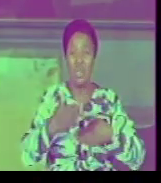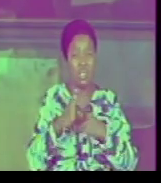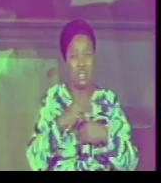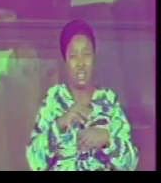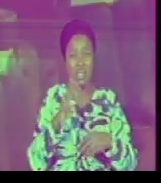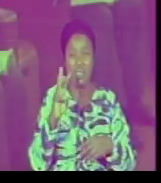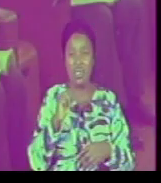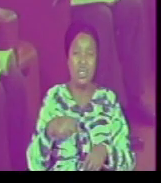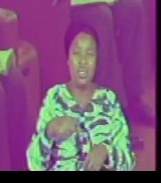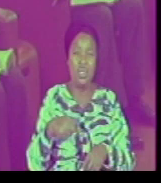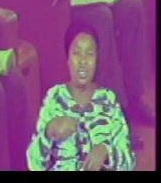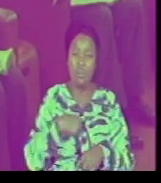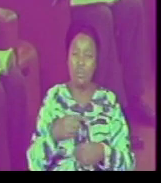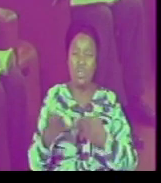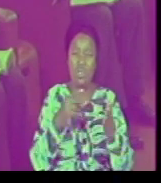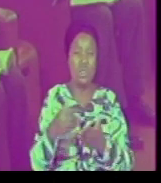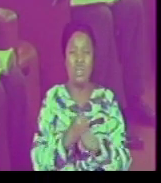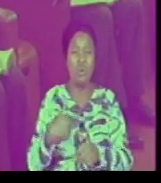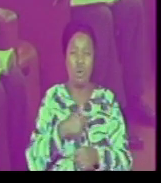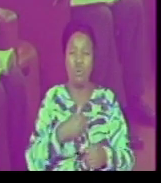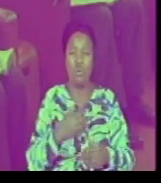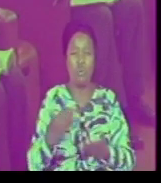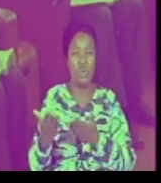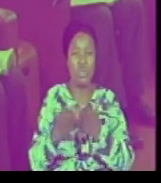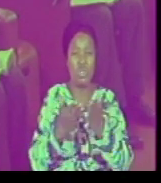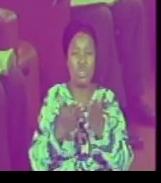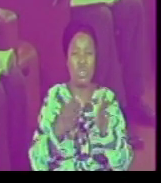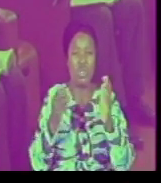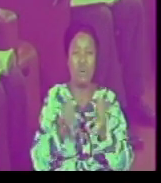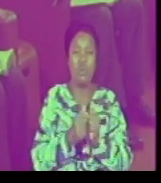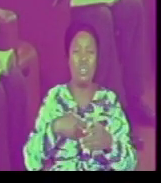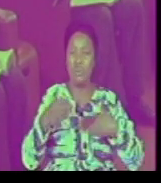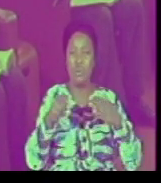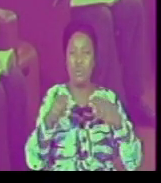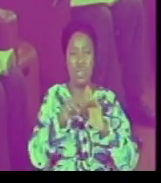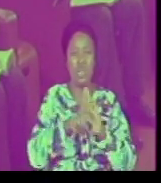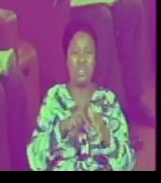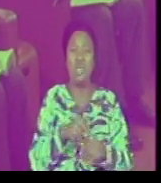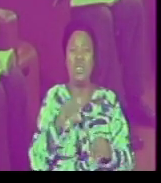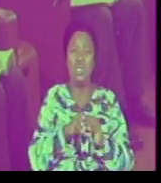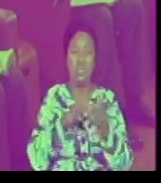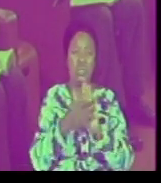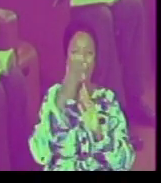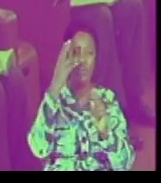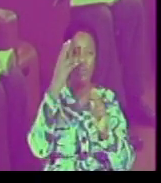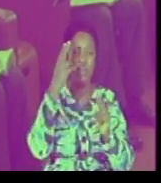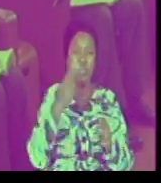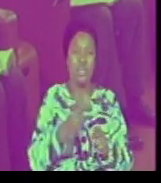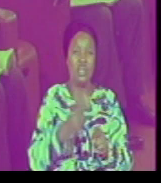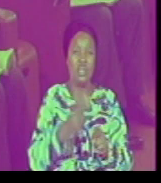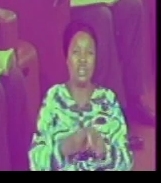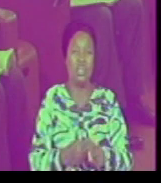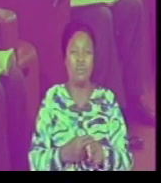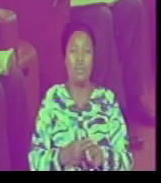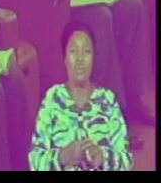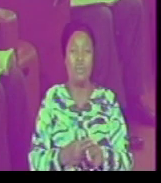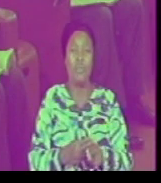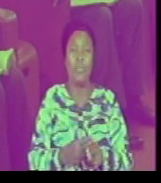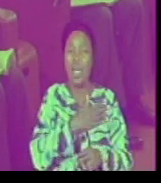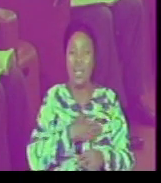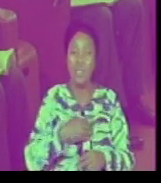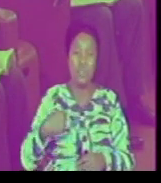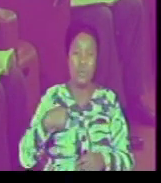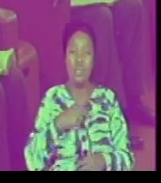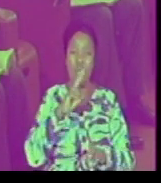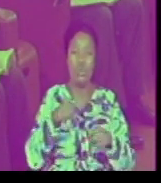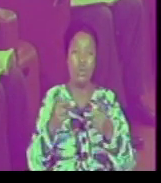with cheerfulness. Somebody shout amen. Amen. And we're going to serve with